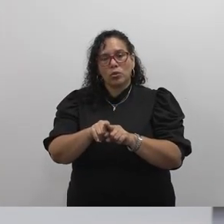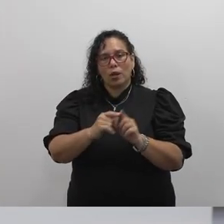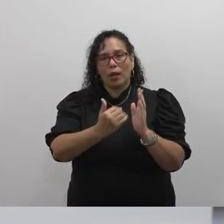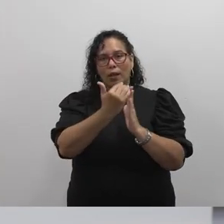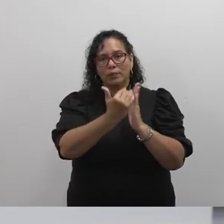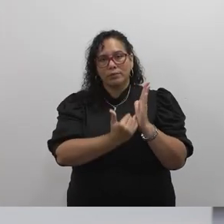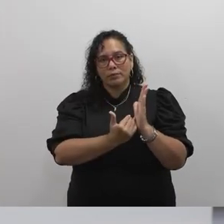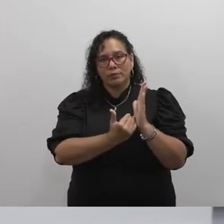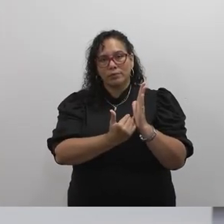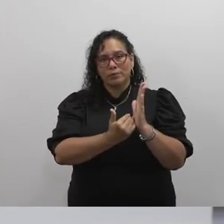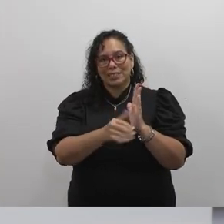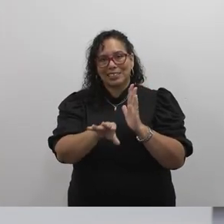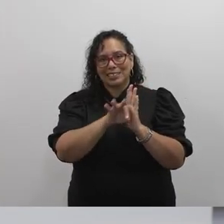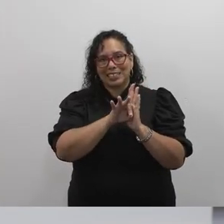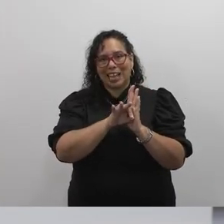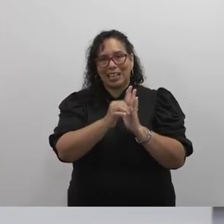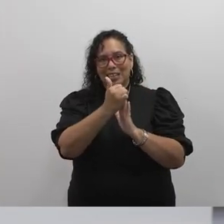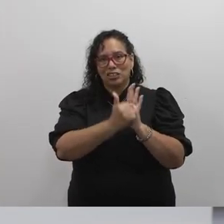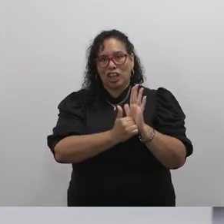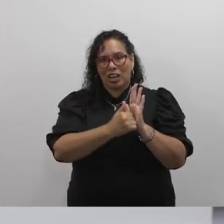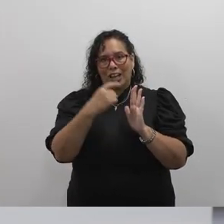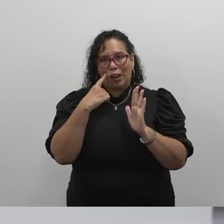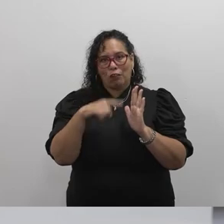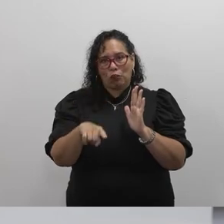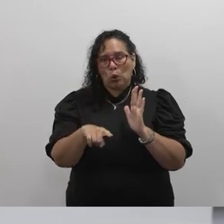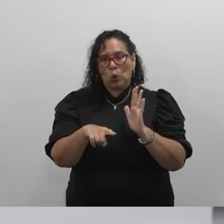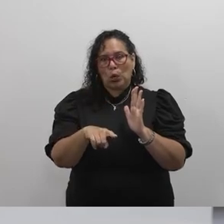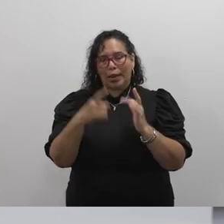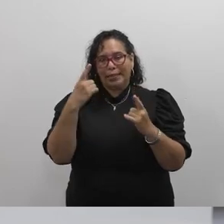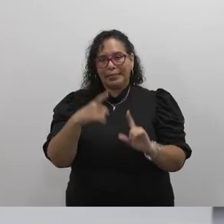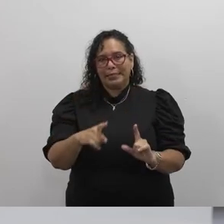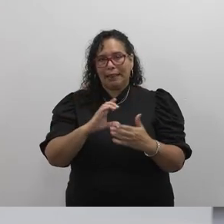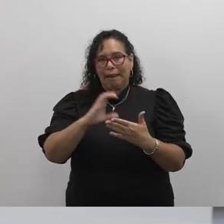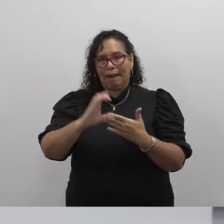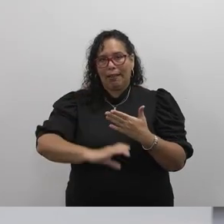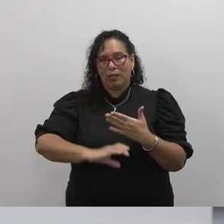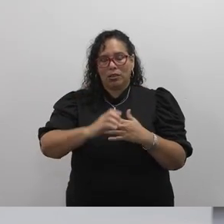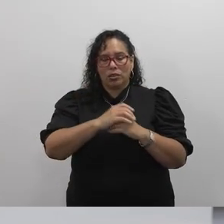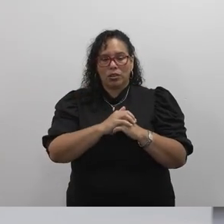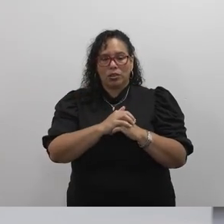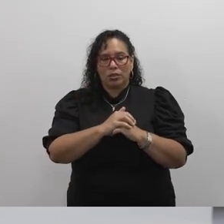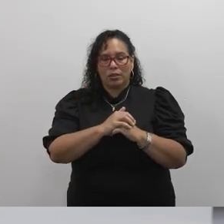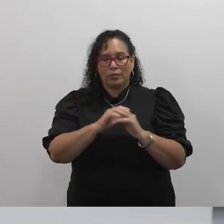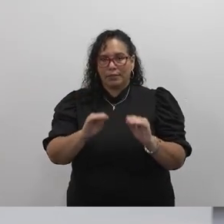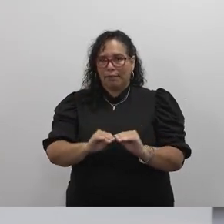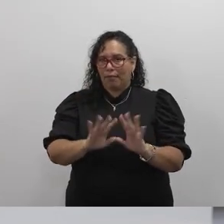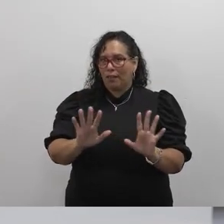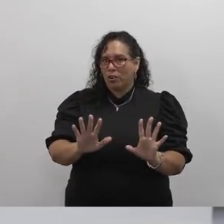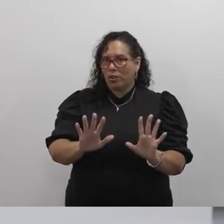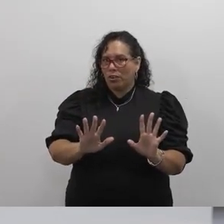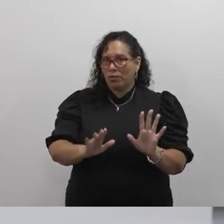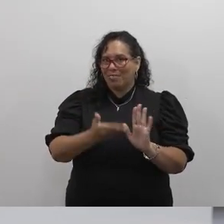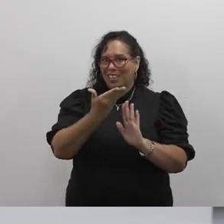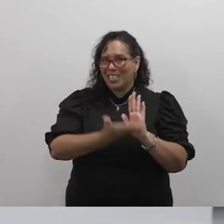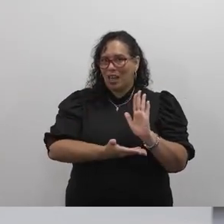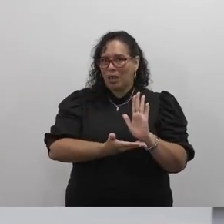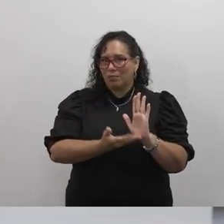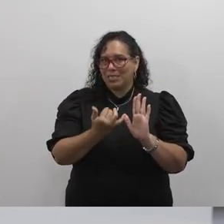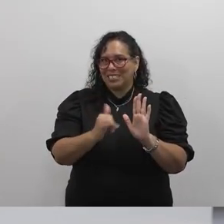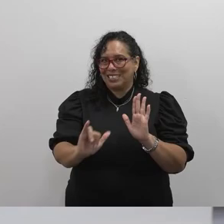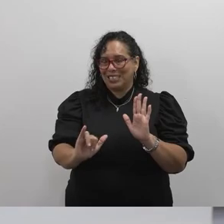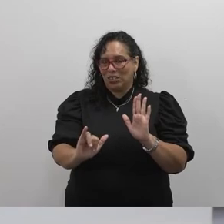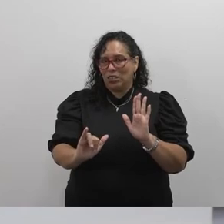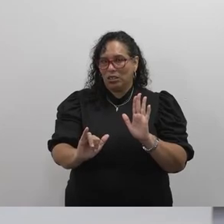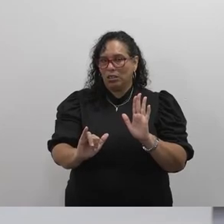on the sample agenda for the consent calendar. Just to clarify, these items would still